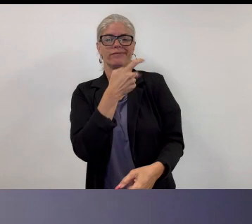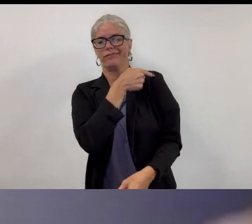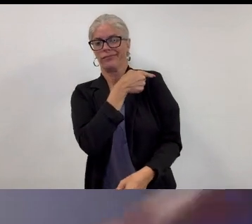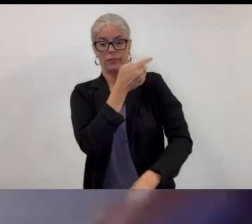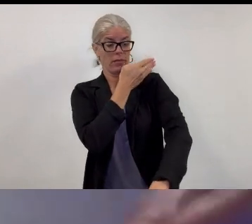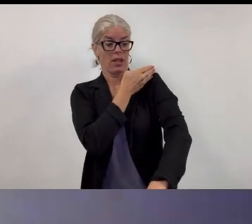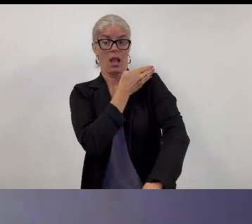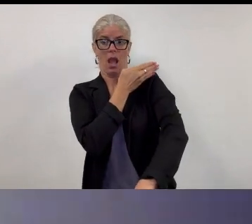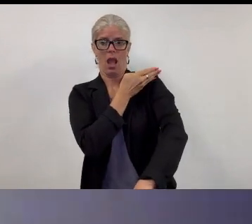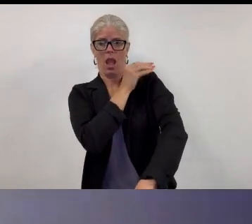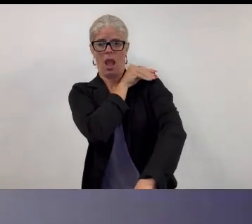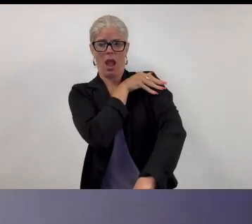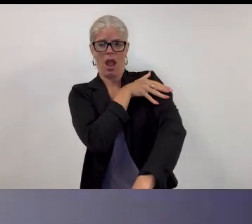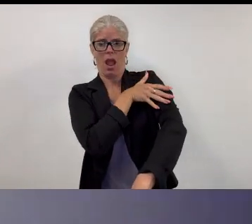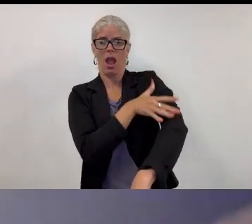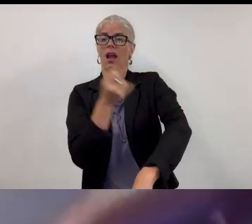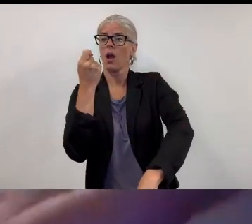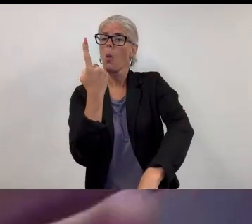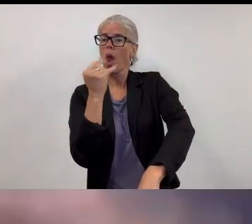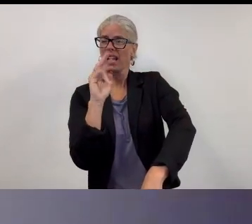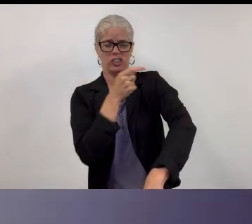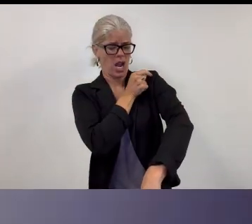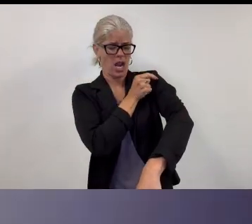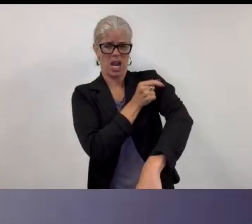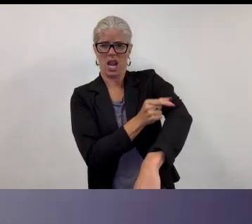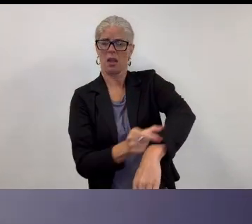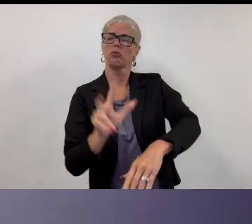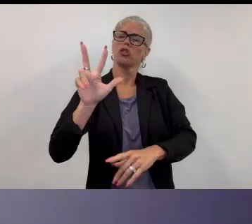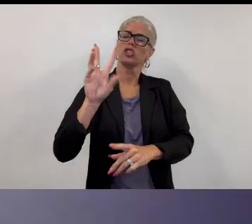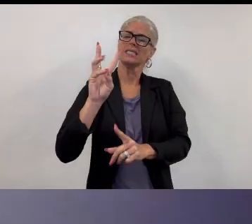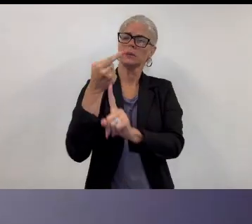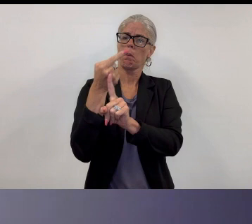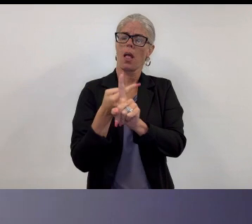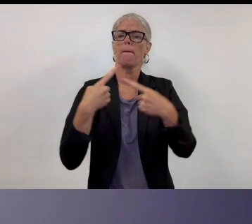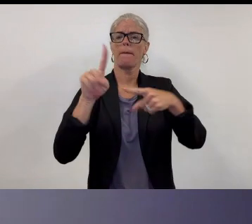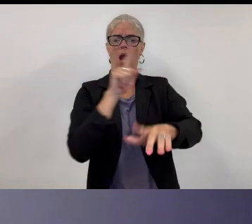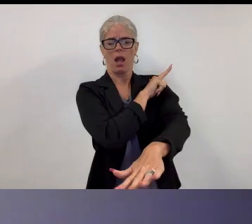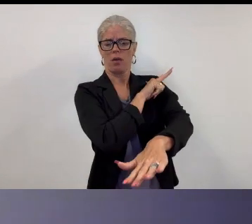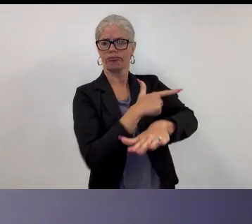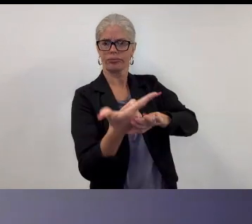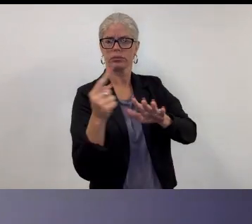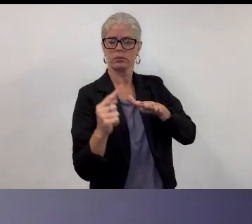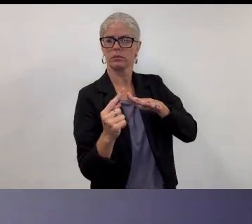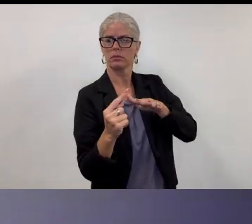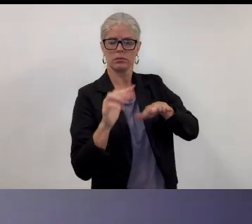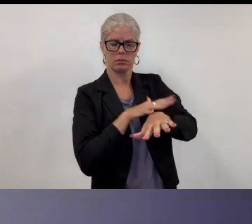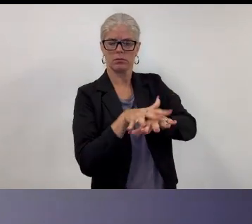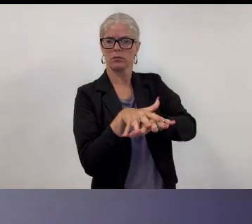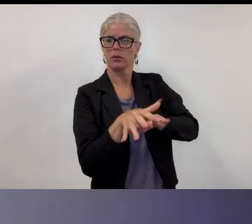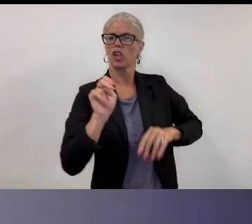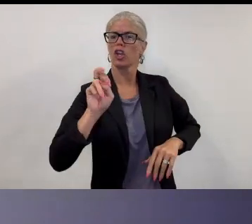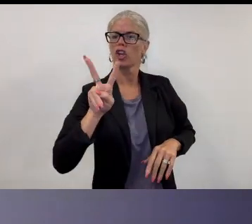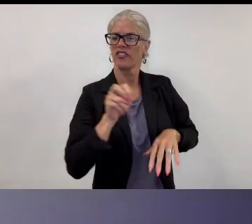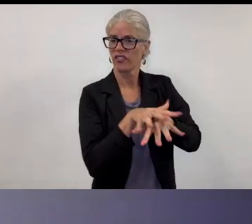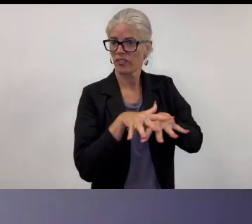I would have, you know, like 36 months or longer till it got recovered down to my